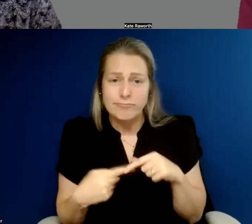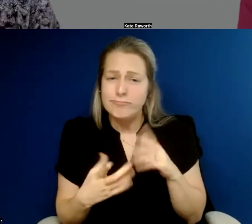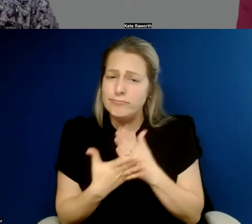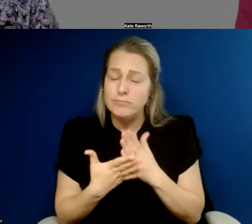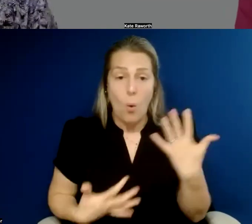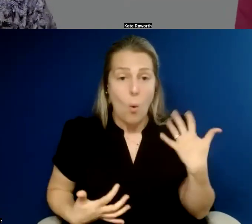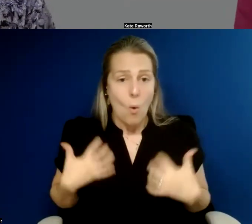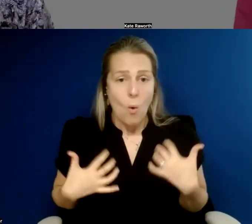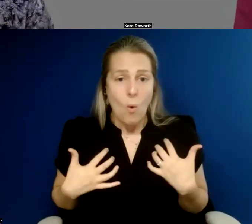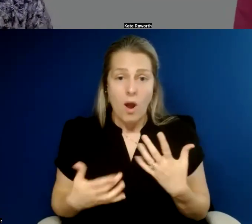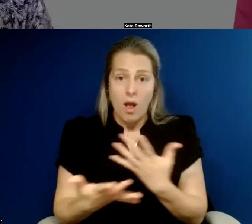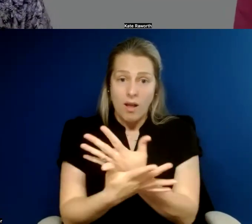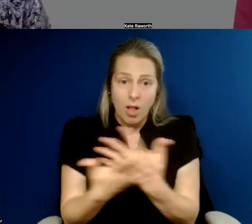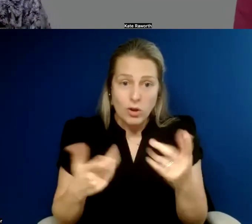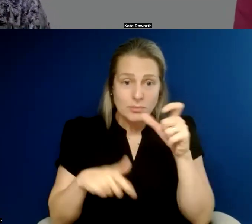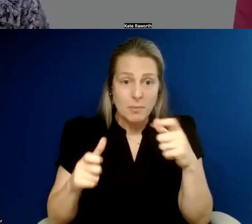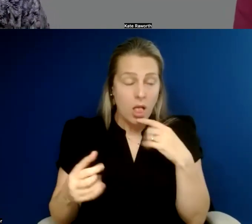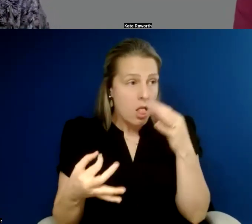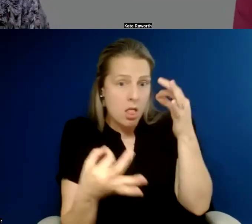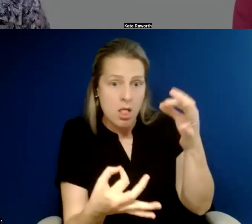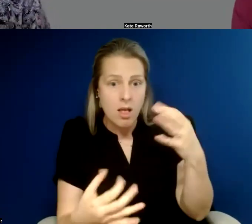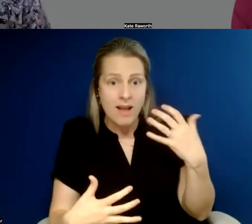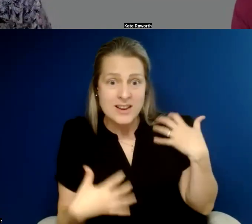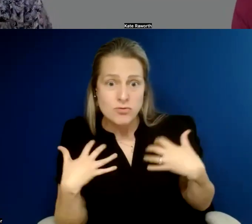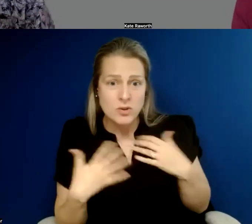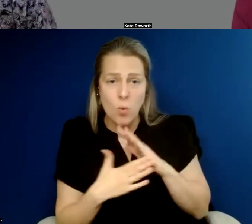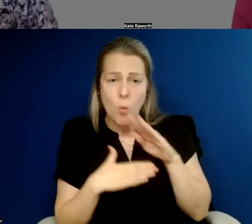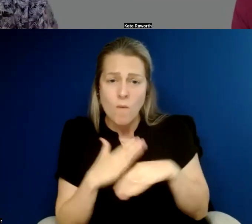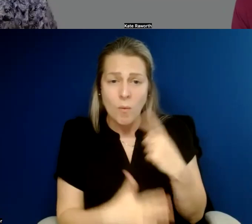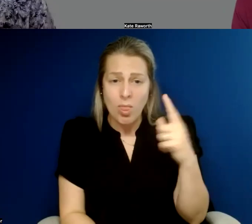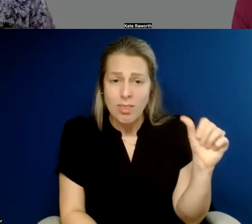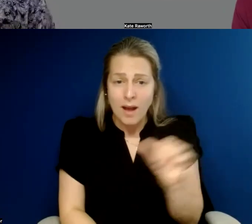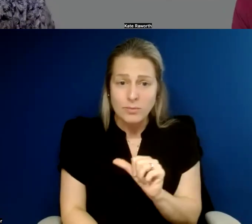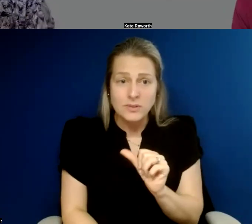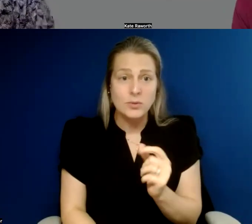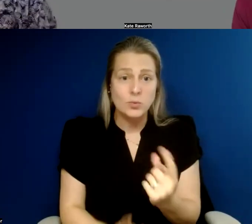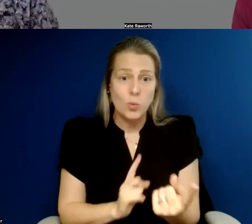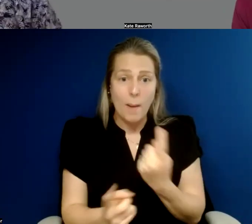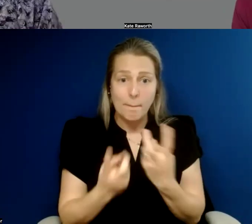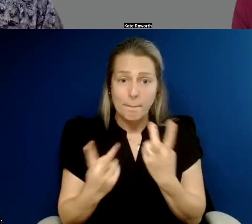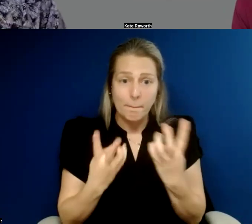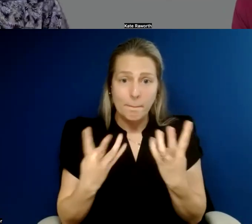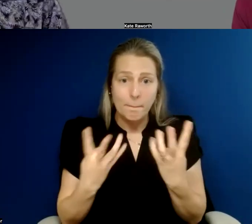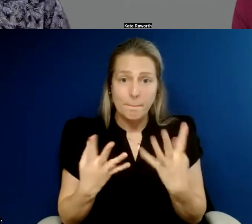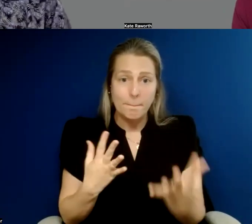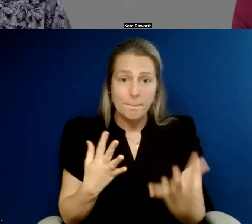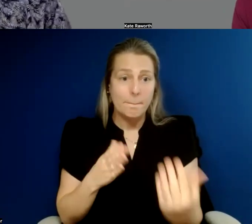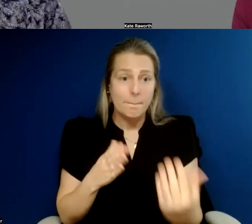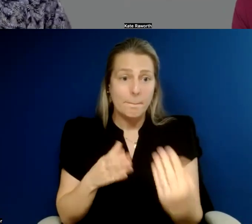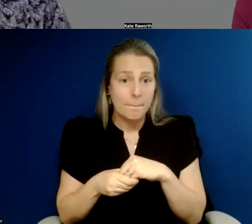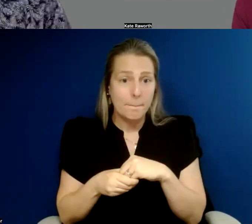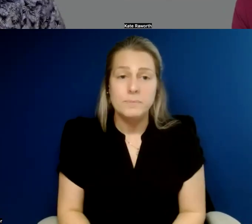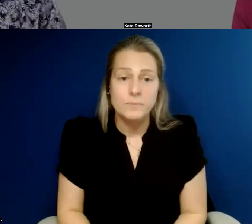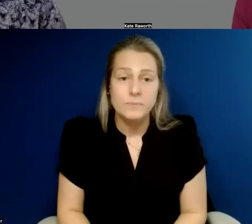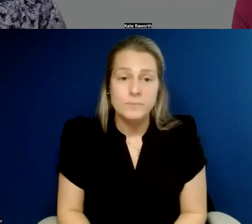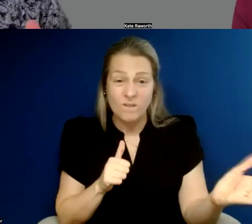session, which has had more than 1,000 people register to attend. As many of you know, the donut was first created by Kate back